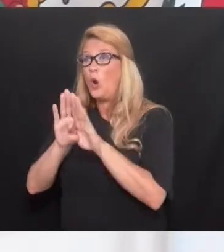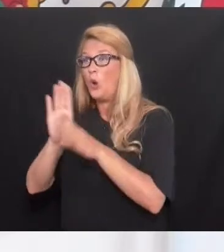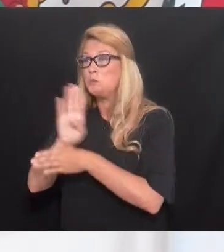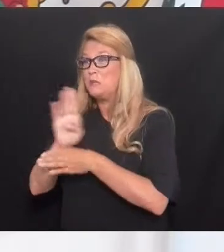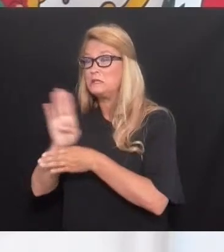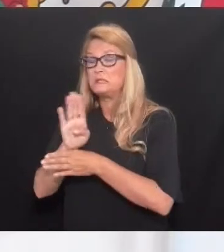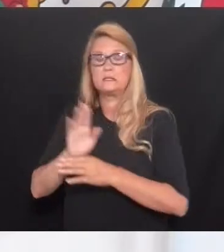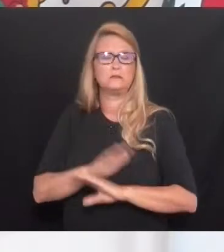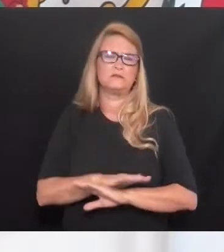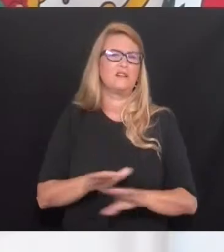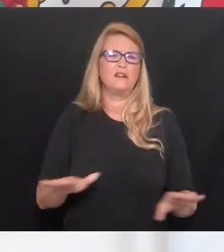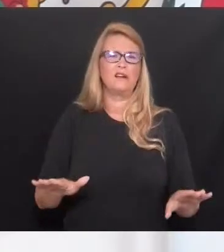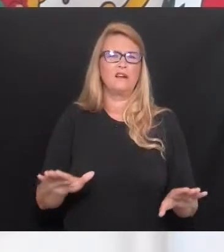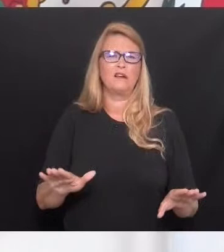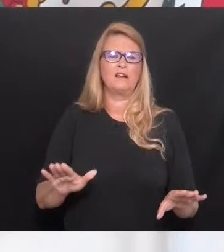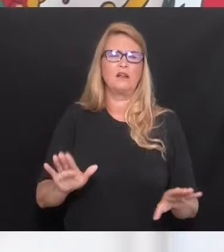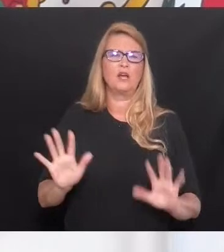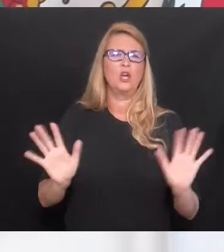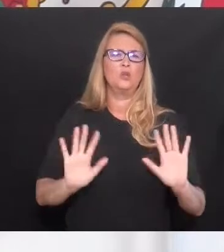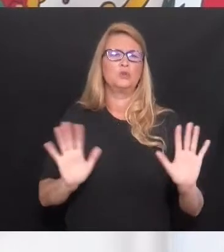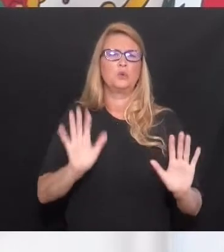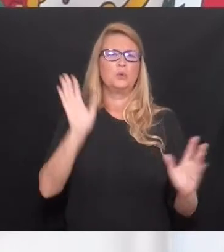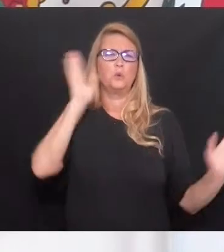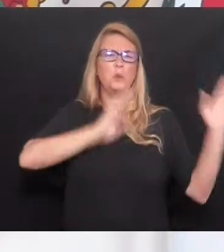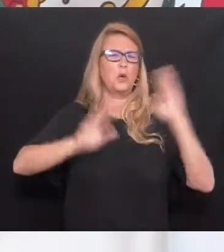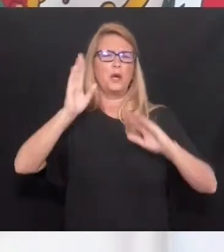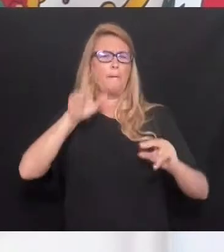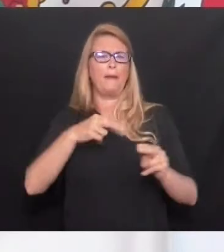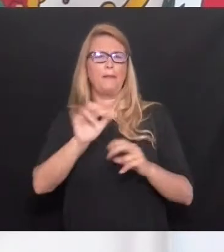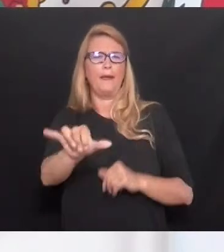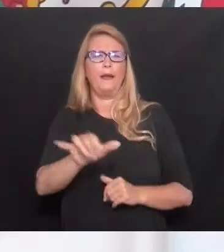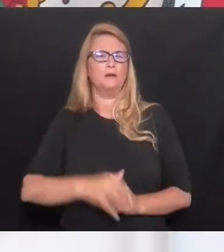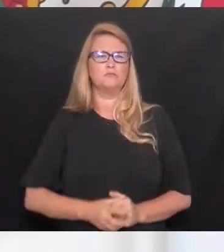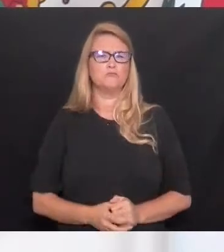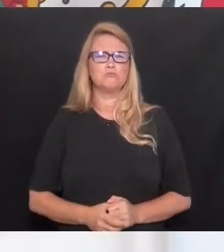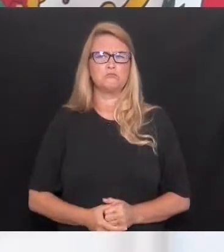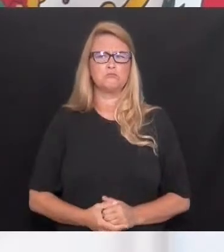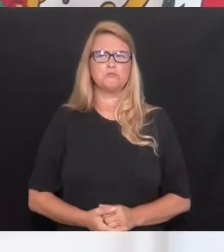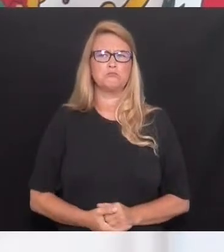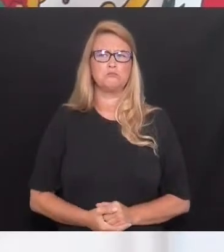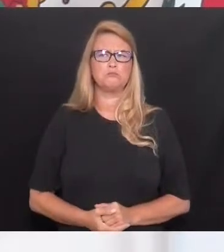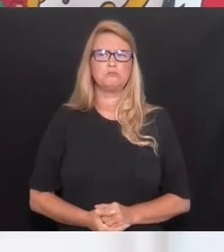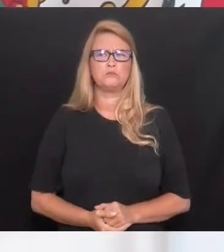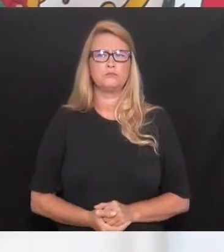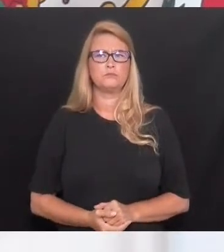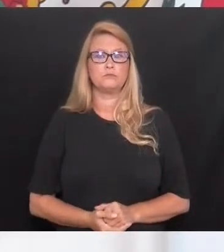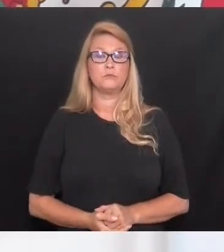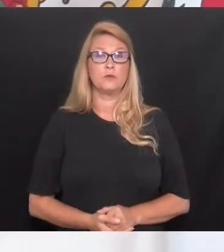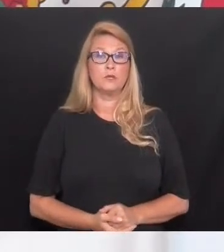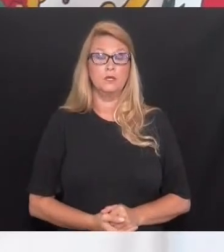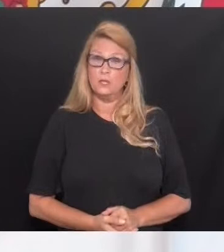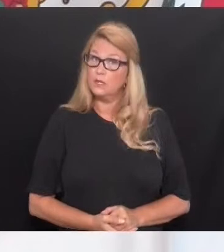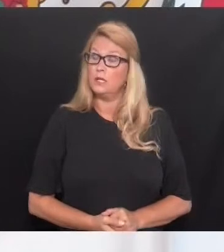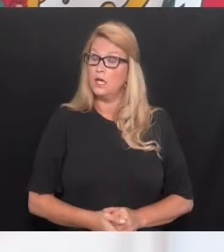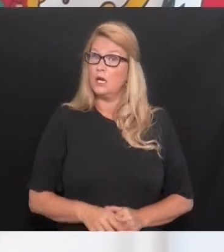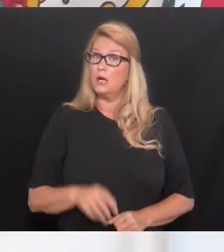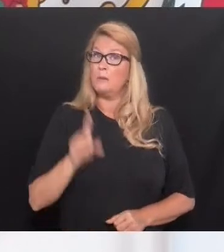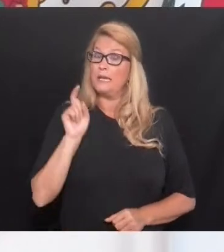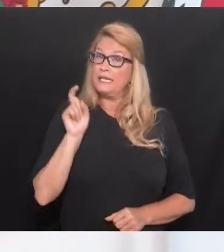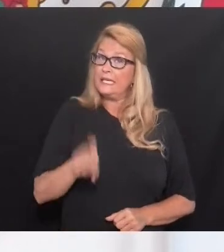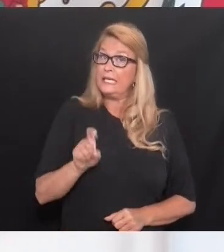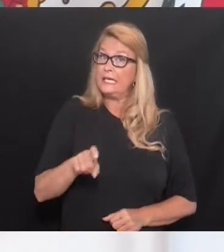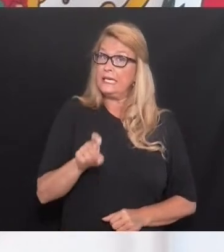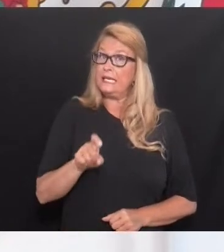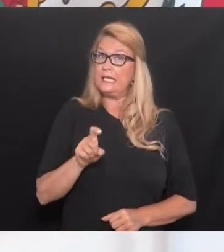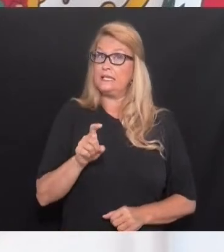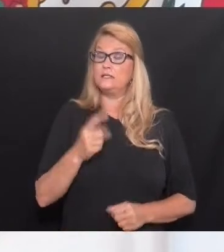down. No cause to be doing that at all, not any at all. But there's good cause to absolutely